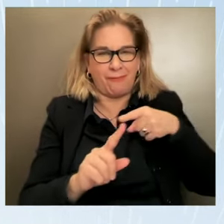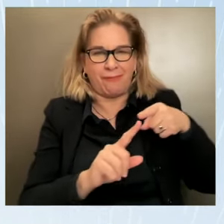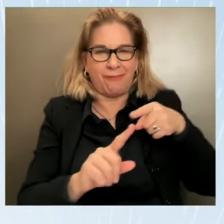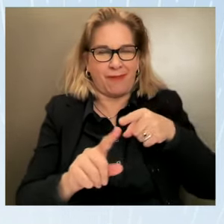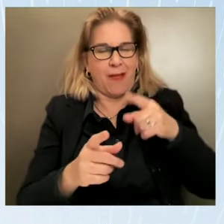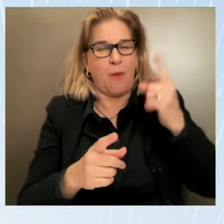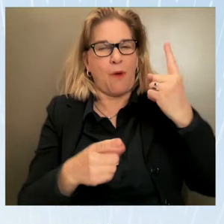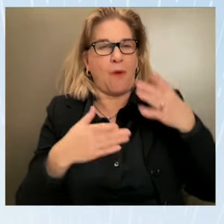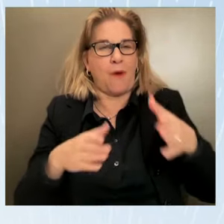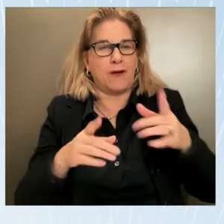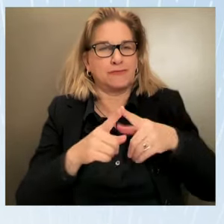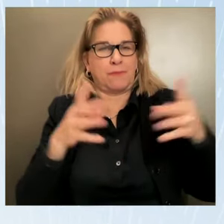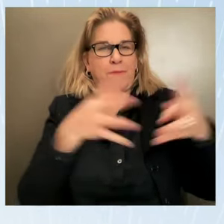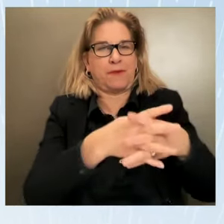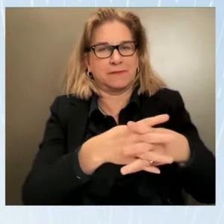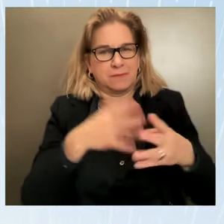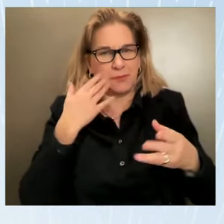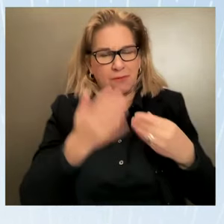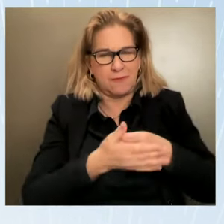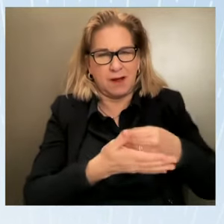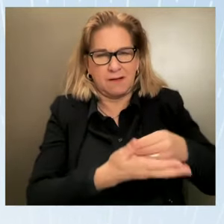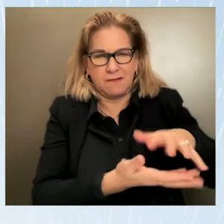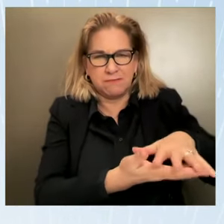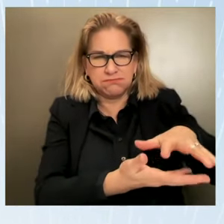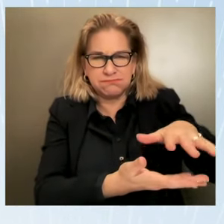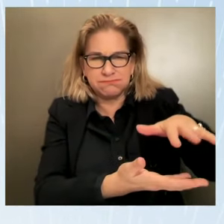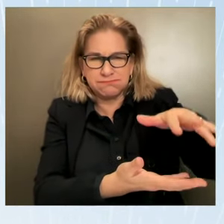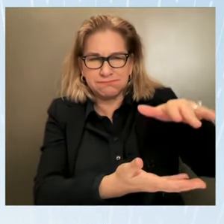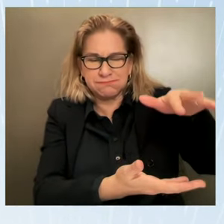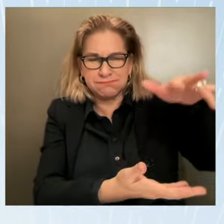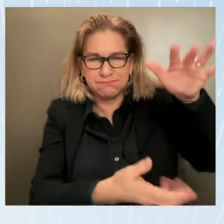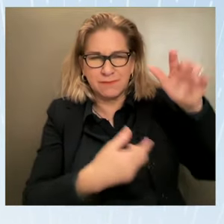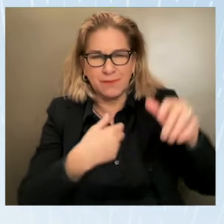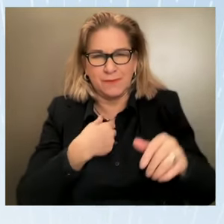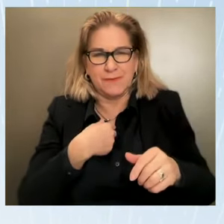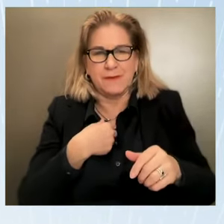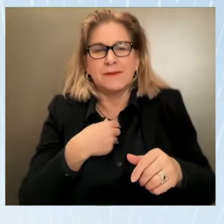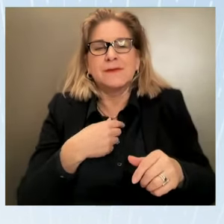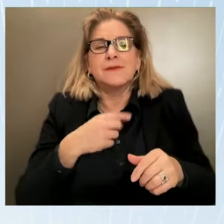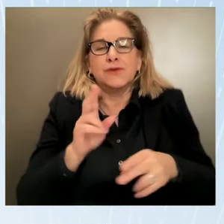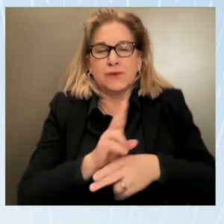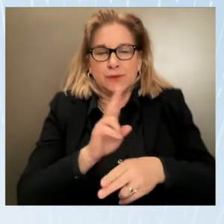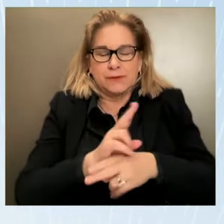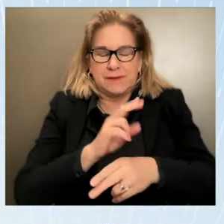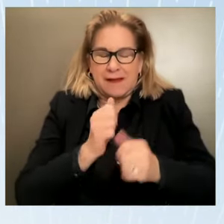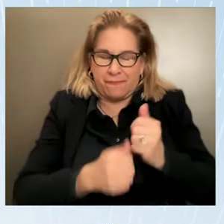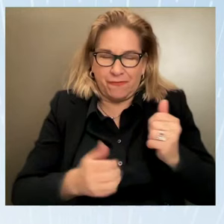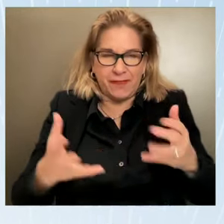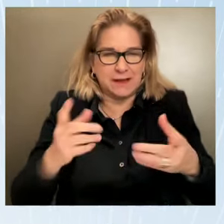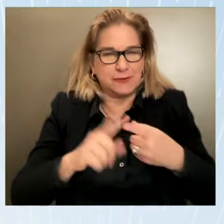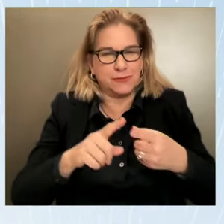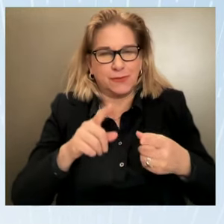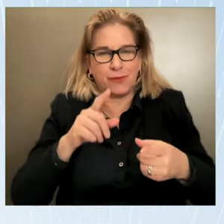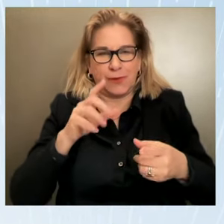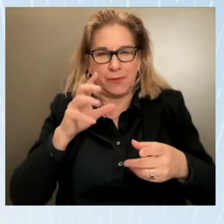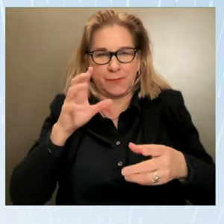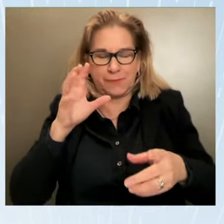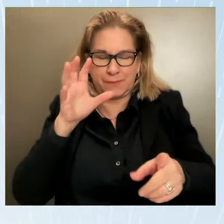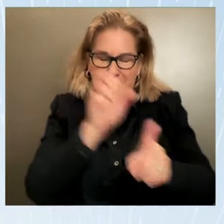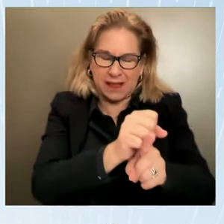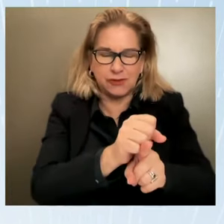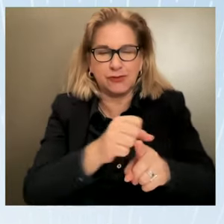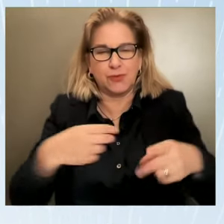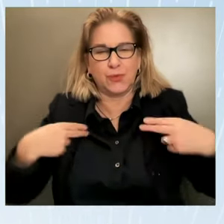all of its tools and authorities to counter those engaged in human trafficking. With each action, we send a powerful and